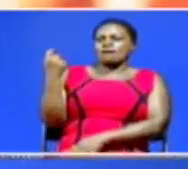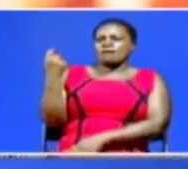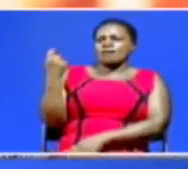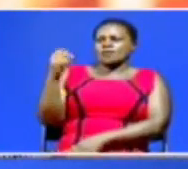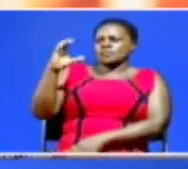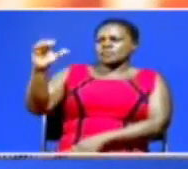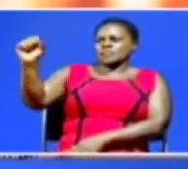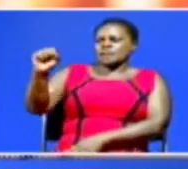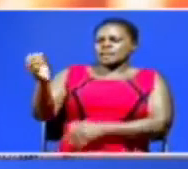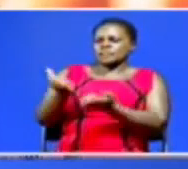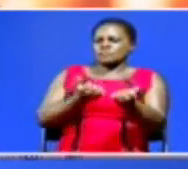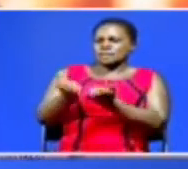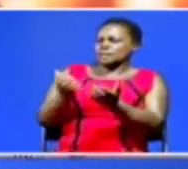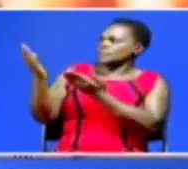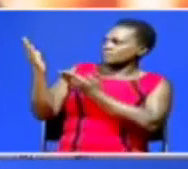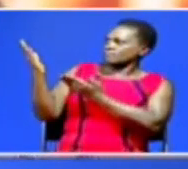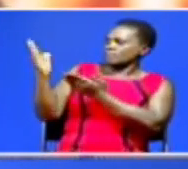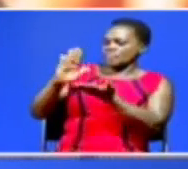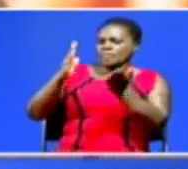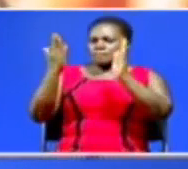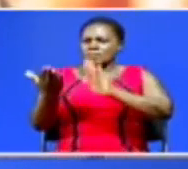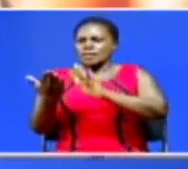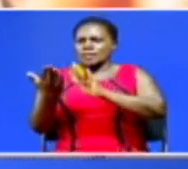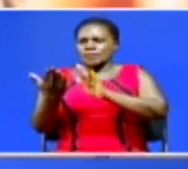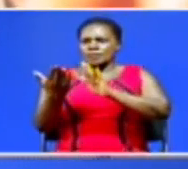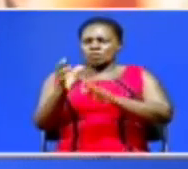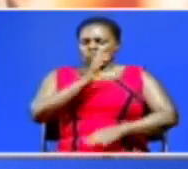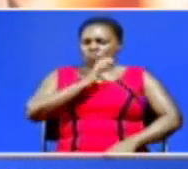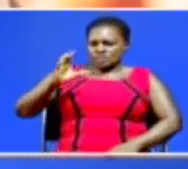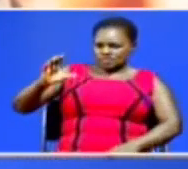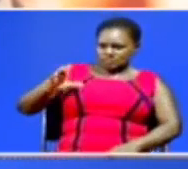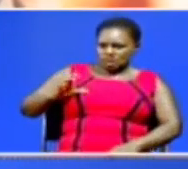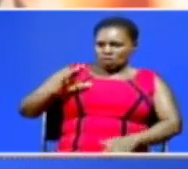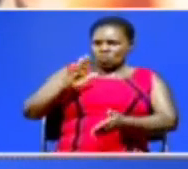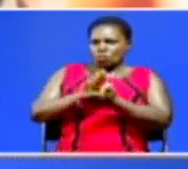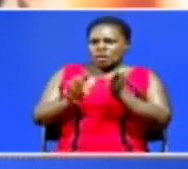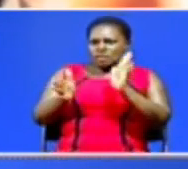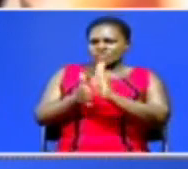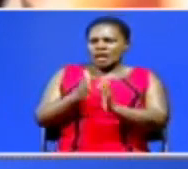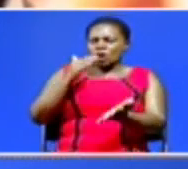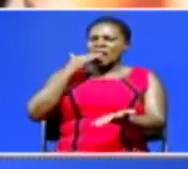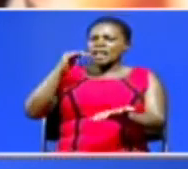Trade Principal Secretary nominee Johnson Weru appeared before the National Assembly's Trade Committee without a clearance